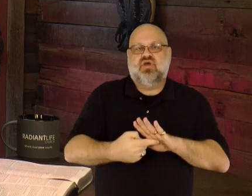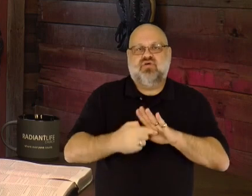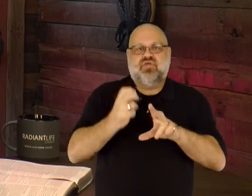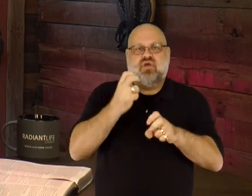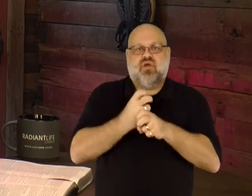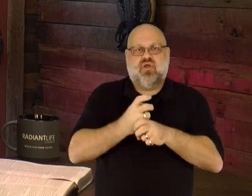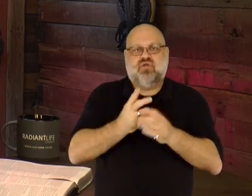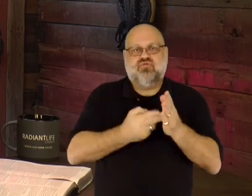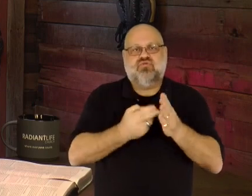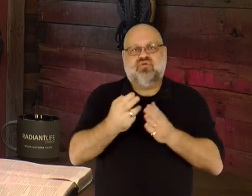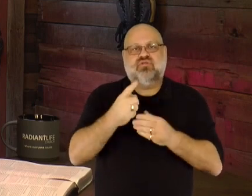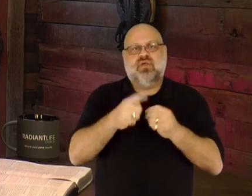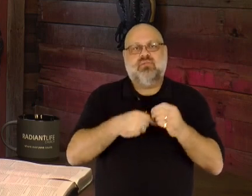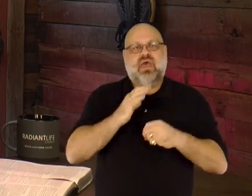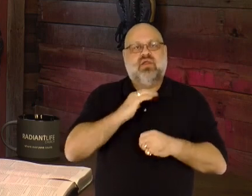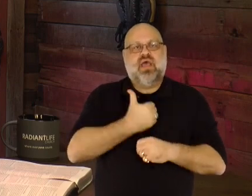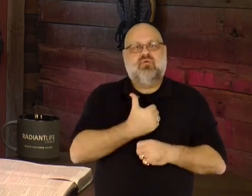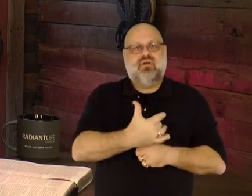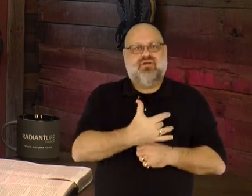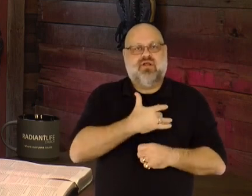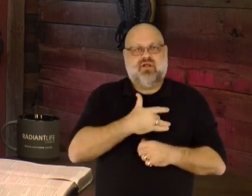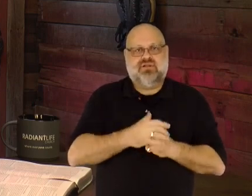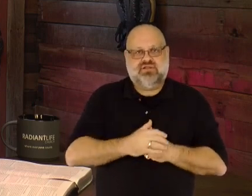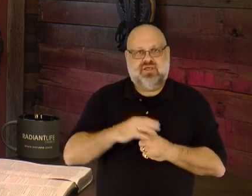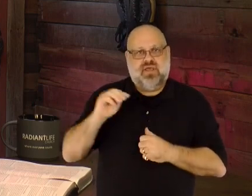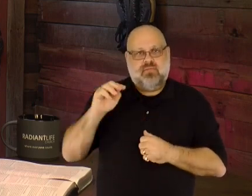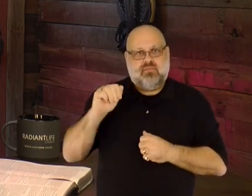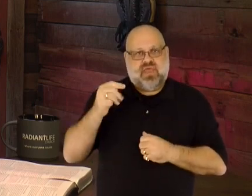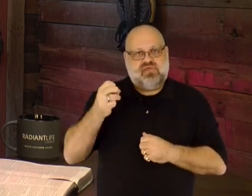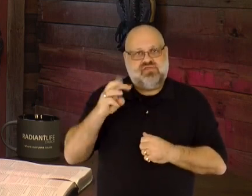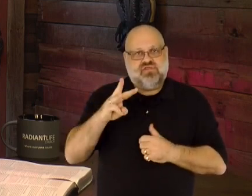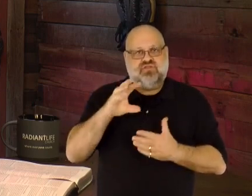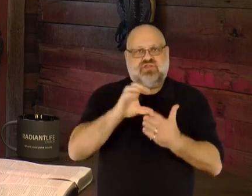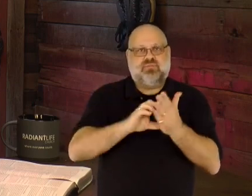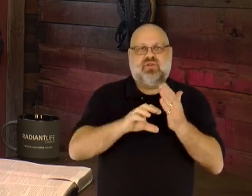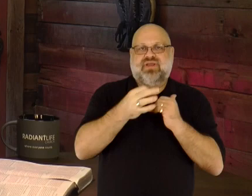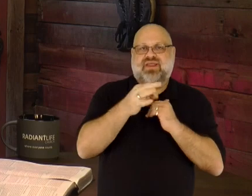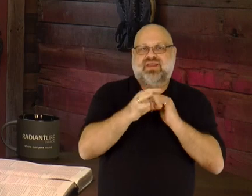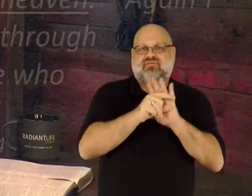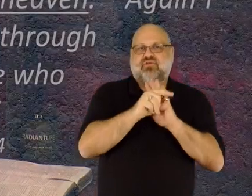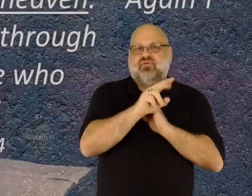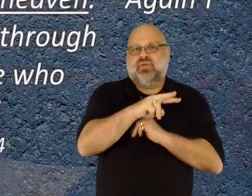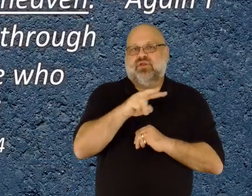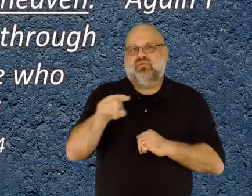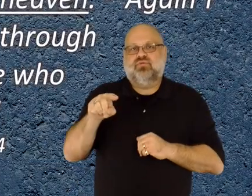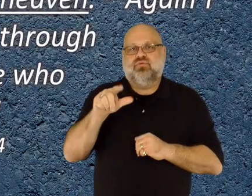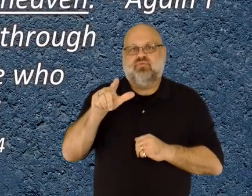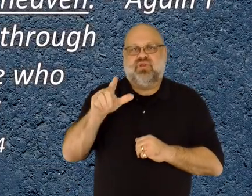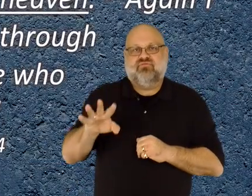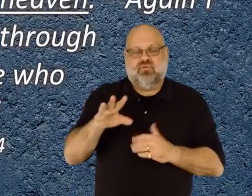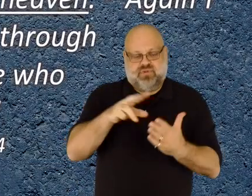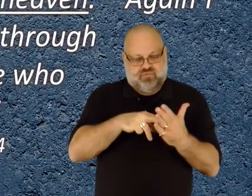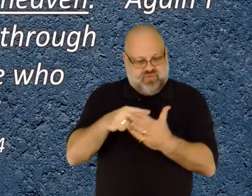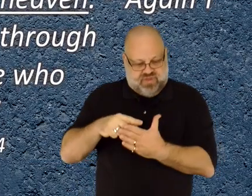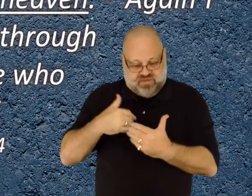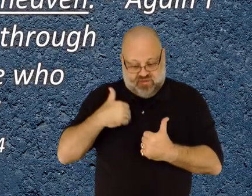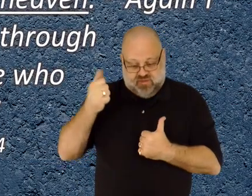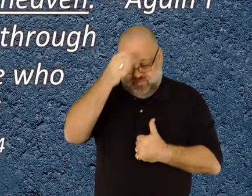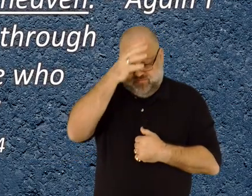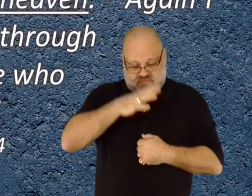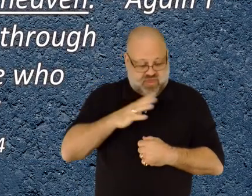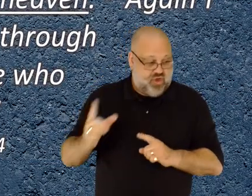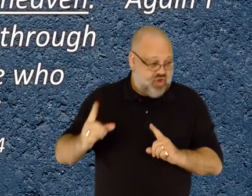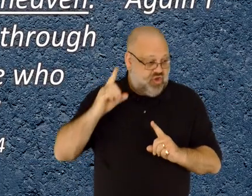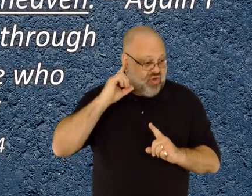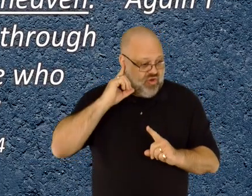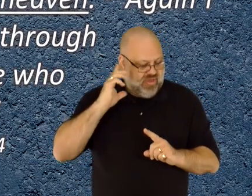hard truth about our hearts. In Matthew 19, 22 through 24, we read, "When the young man heard this, he